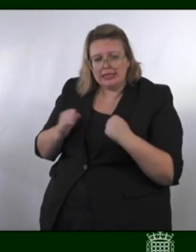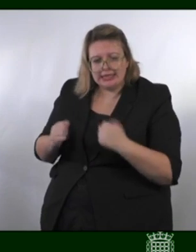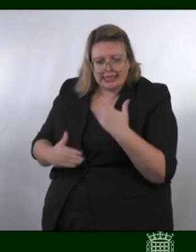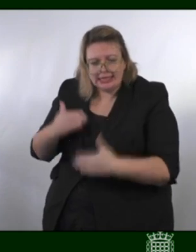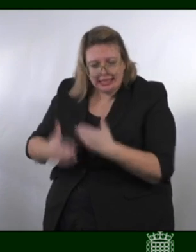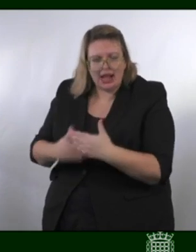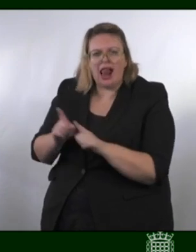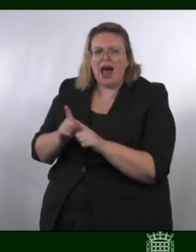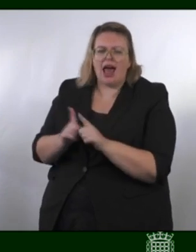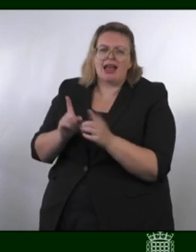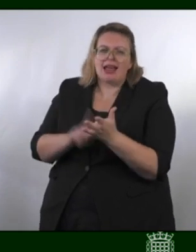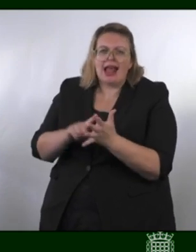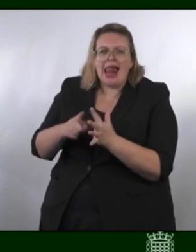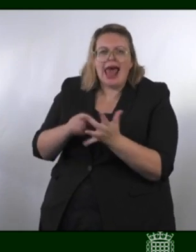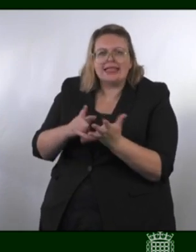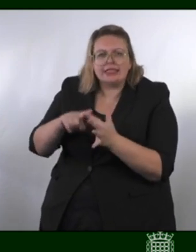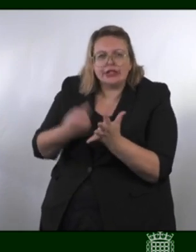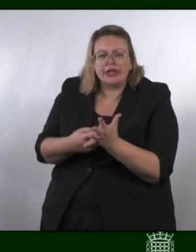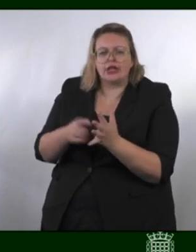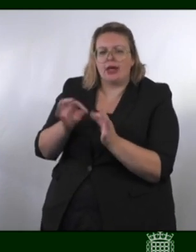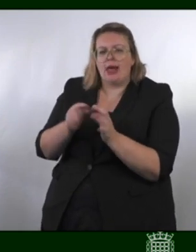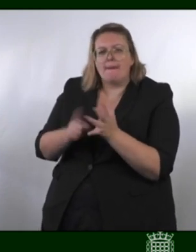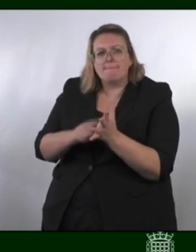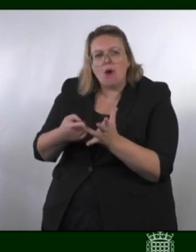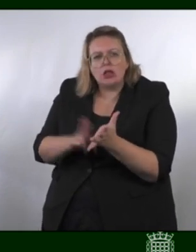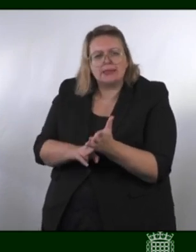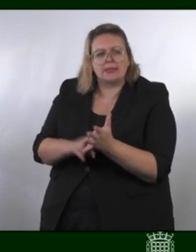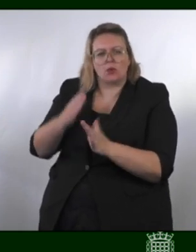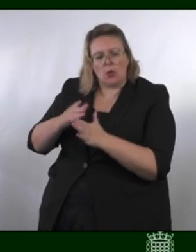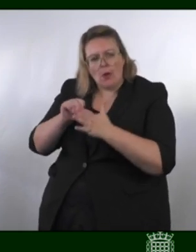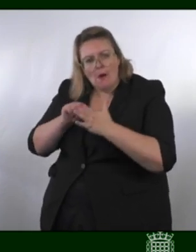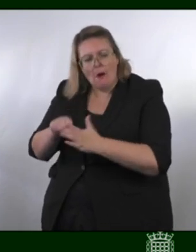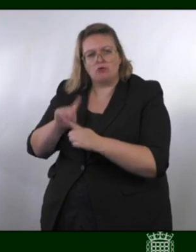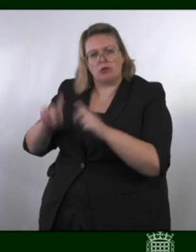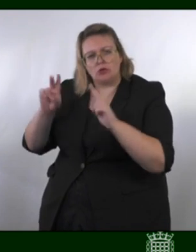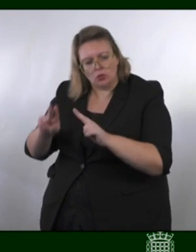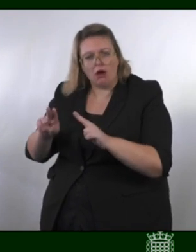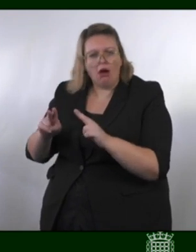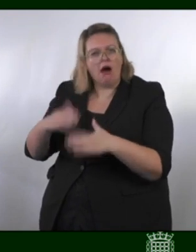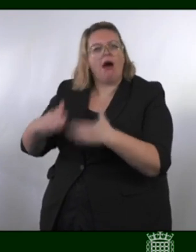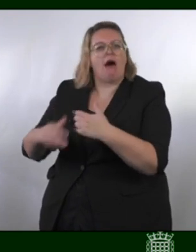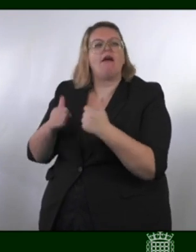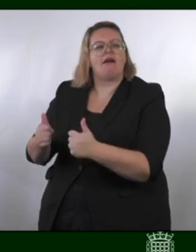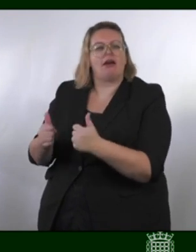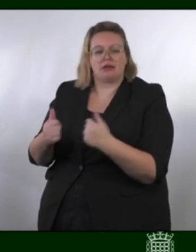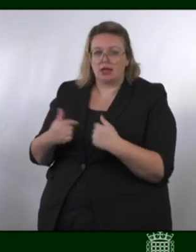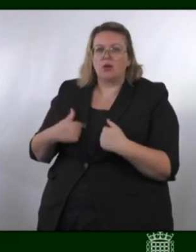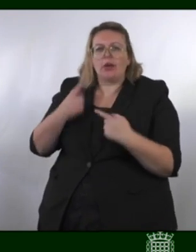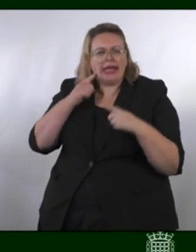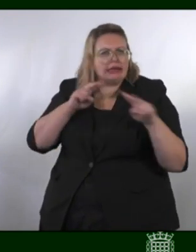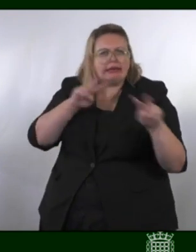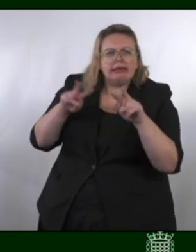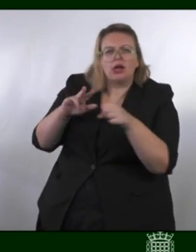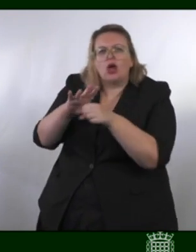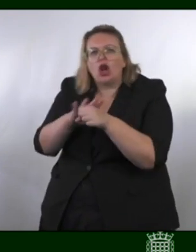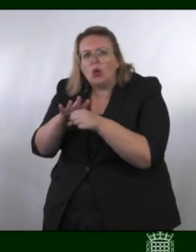Bolton. This targeted local approach, supported by our local COVID alert level system, means we can have different rules